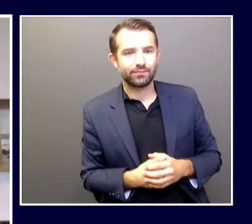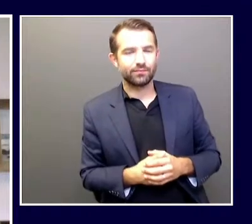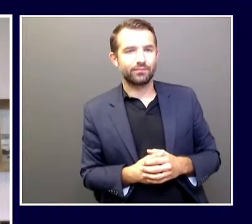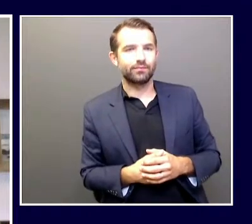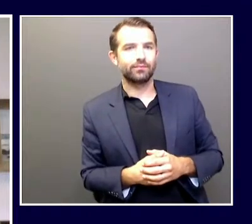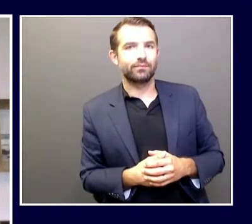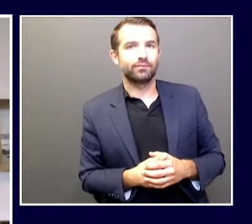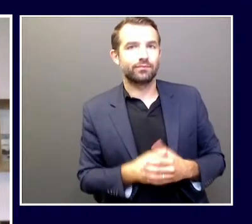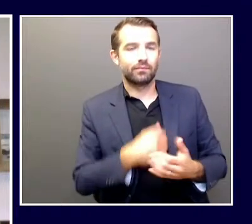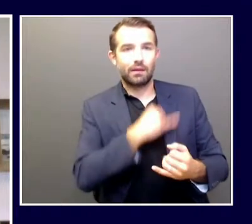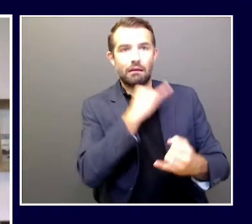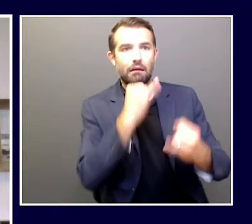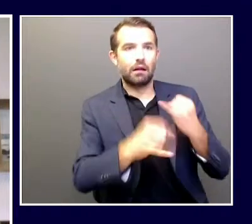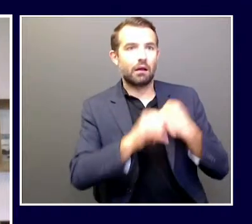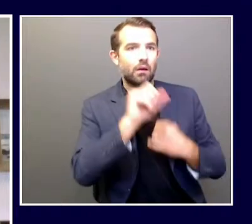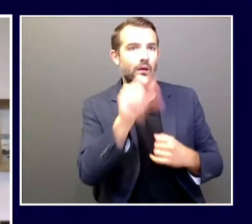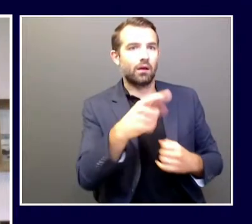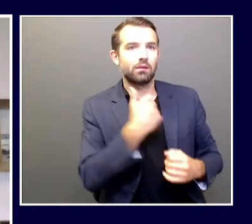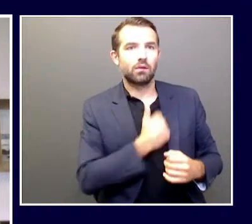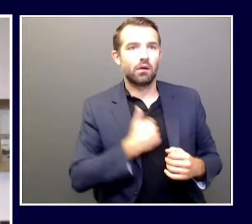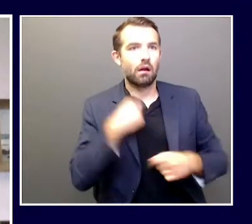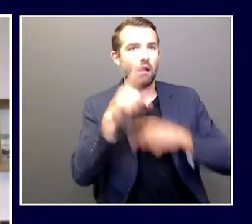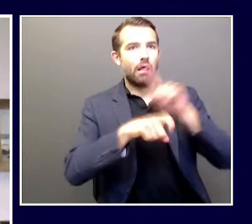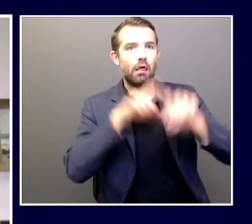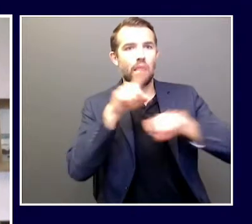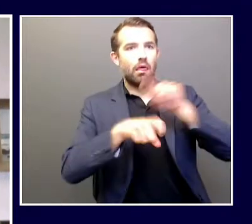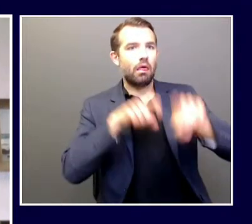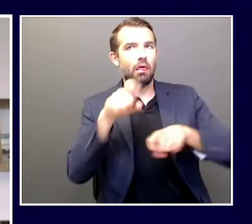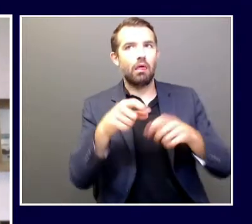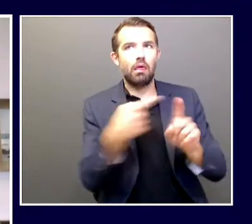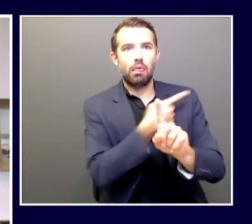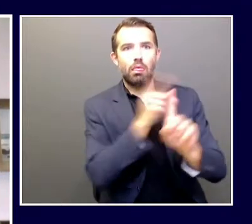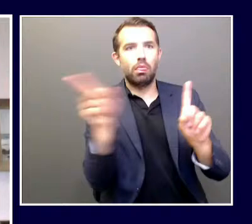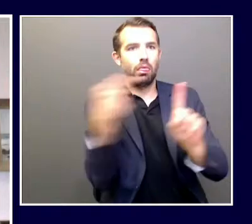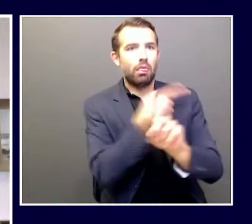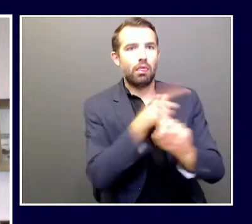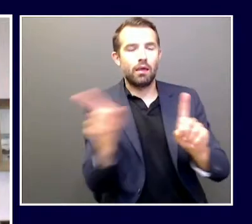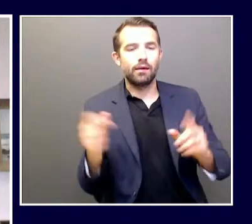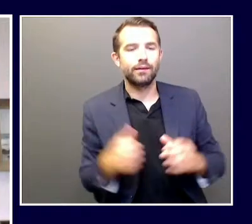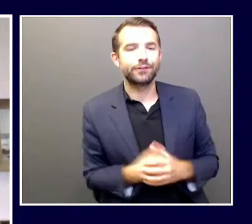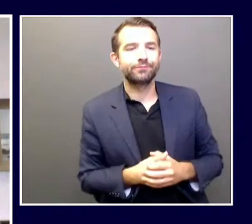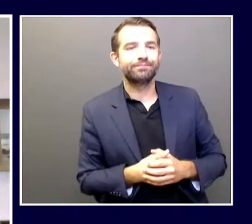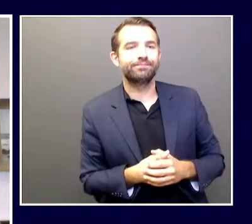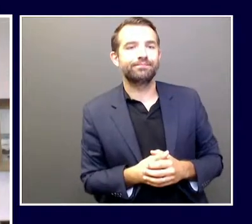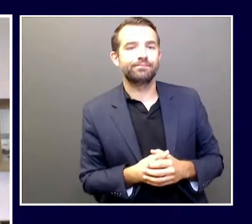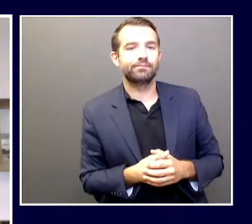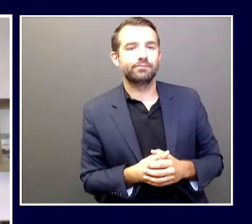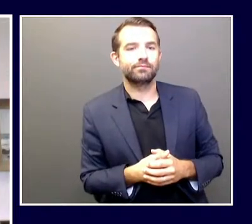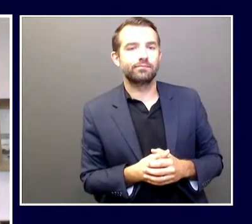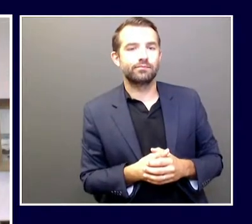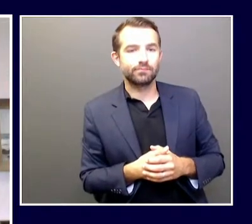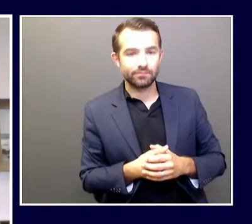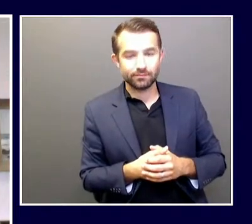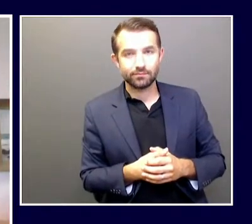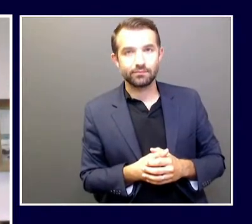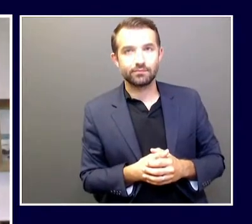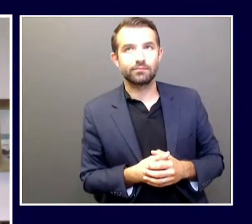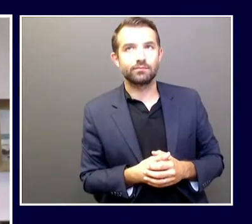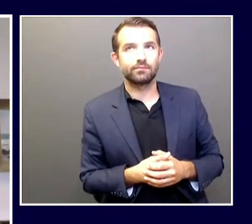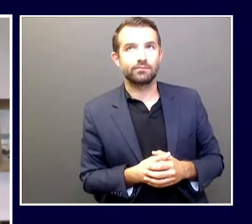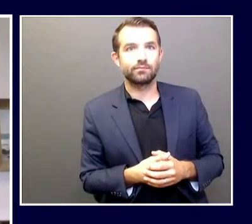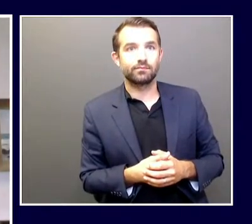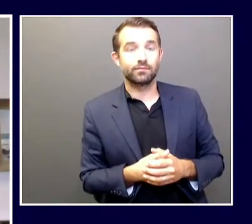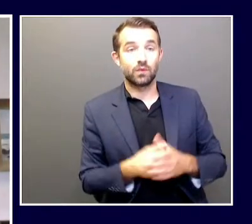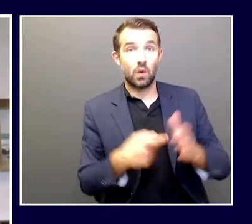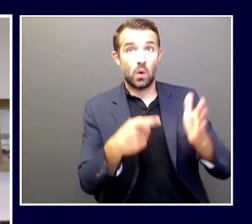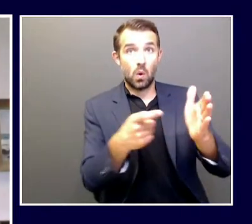of little concerning figures coming out today. So on the subject of requiring vaccines, the Maine